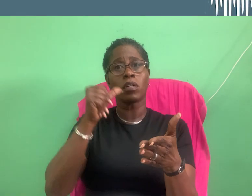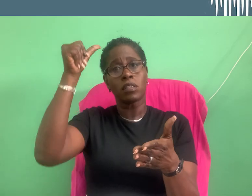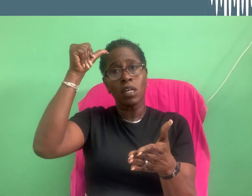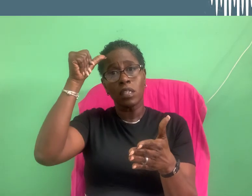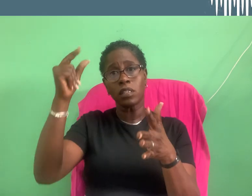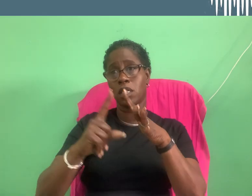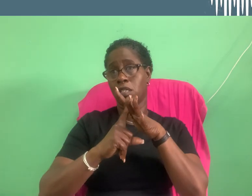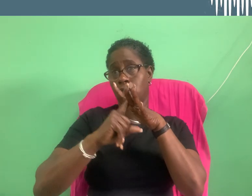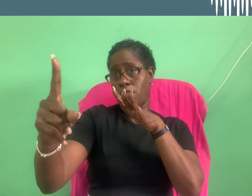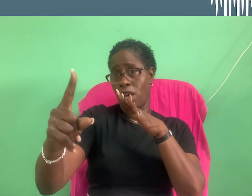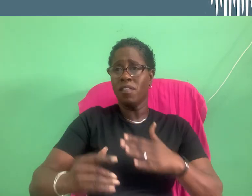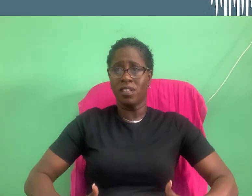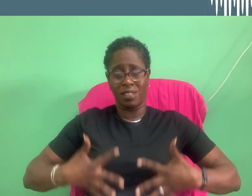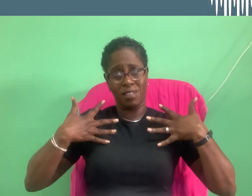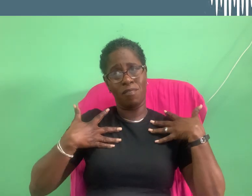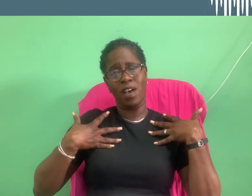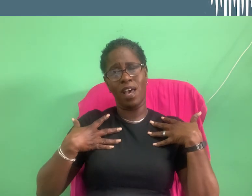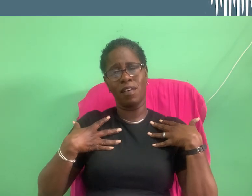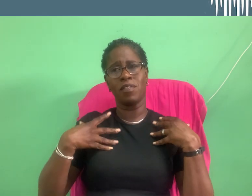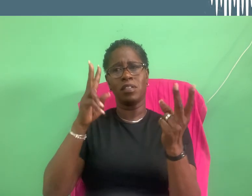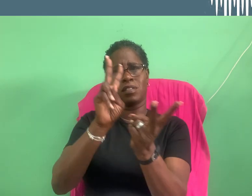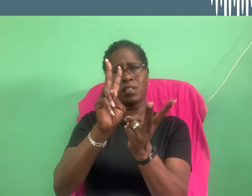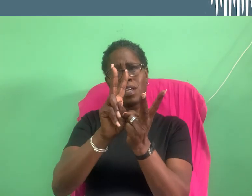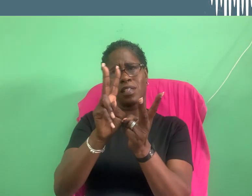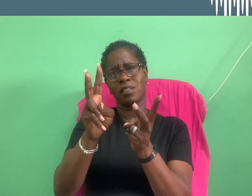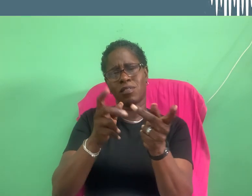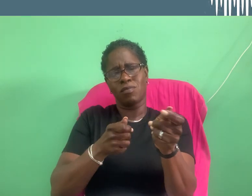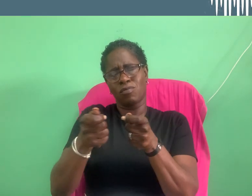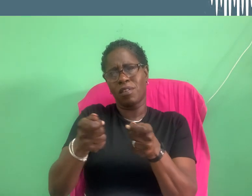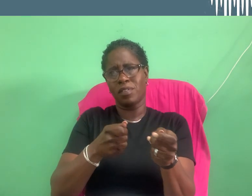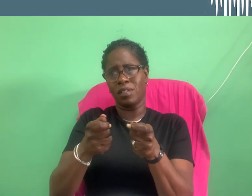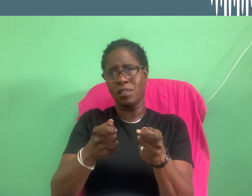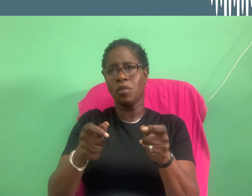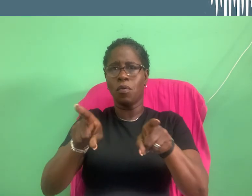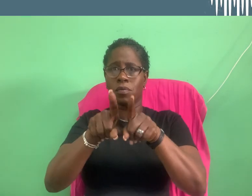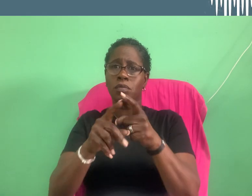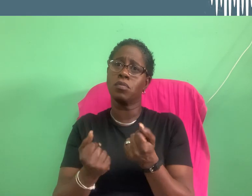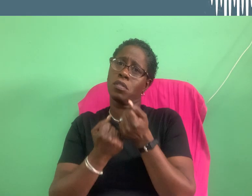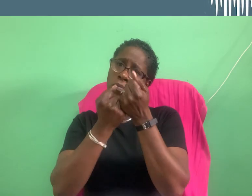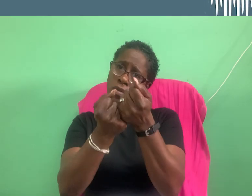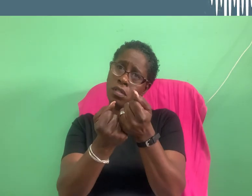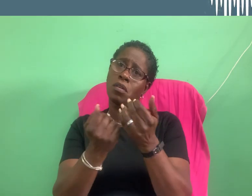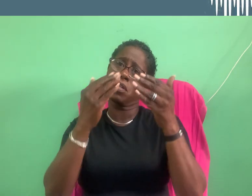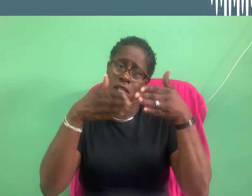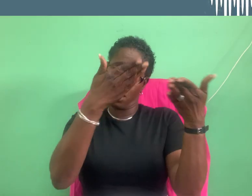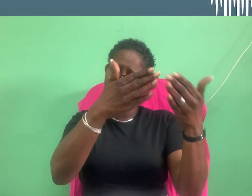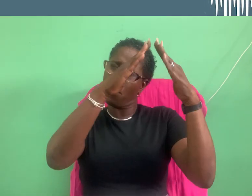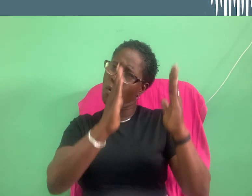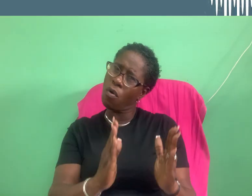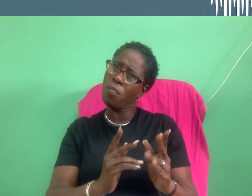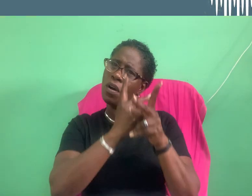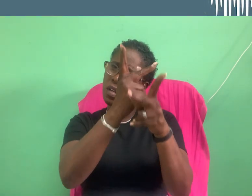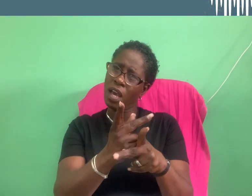of sex trafficking and exploitation here in Austin, including transitional and supportive housing, holistic care,